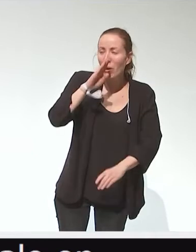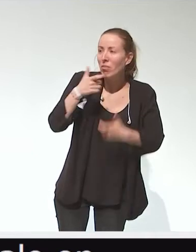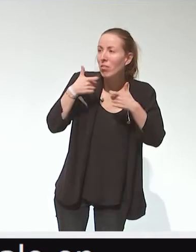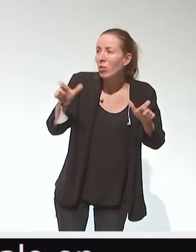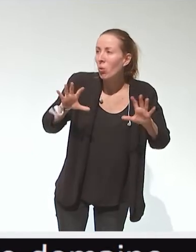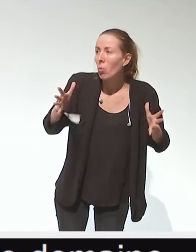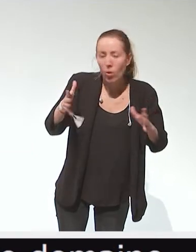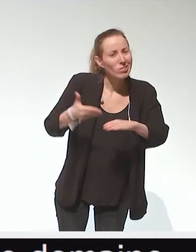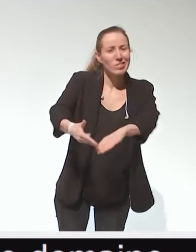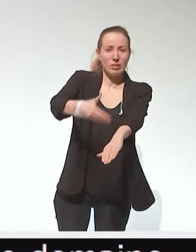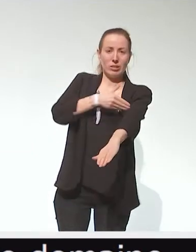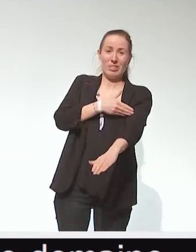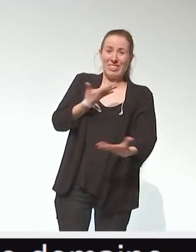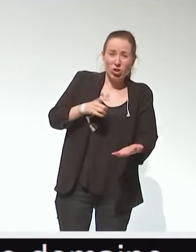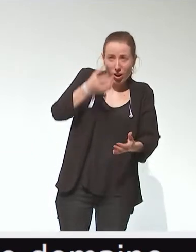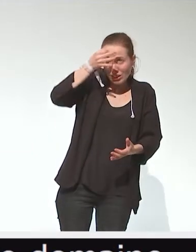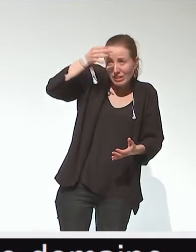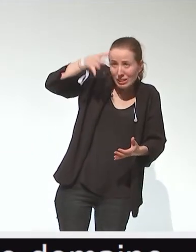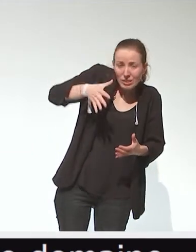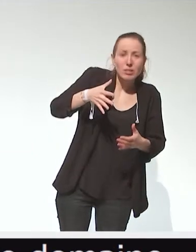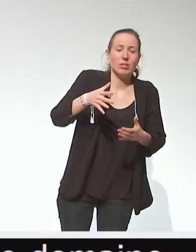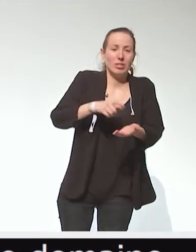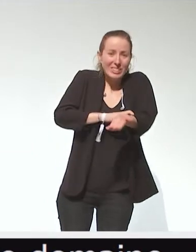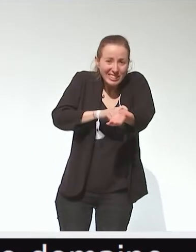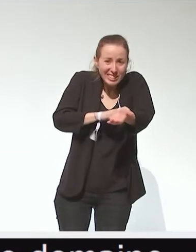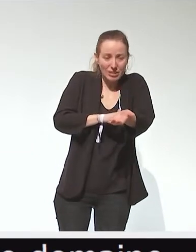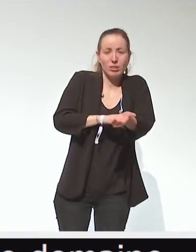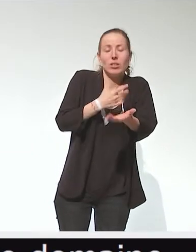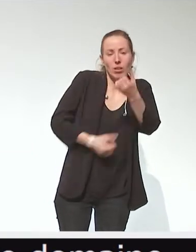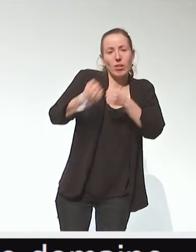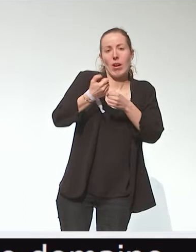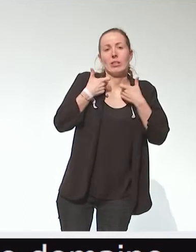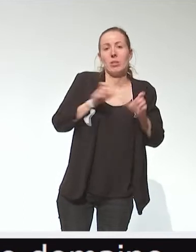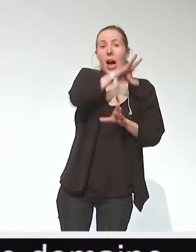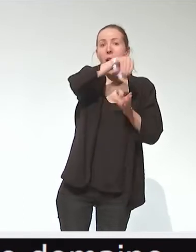be streamlined as from the start of the project,